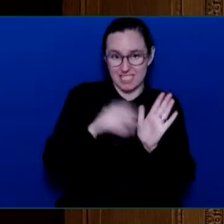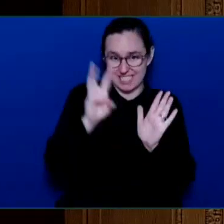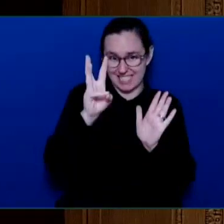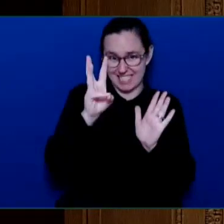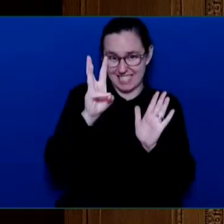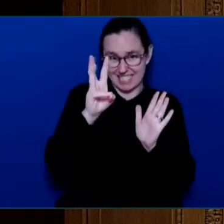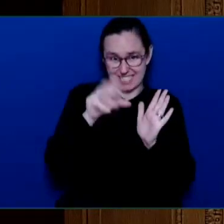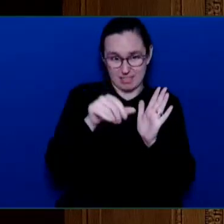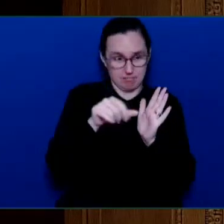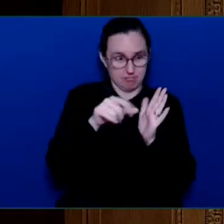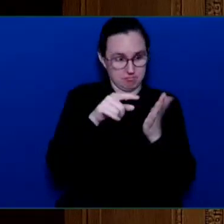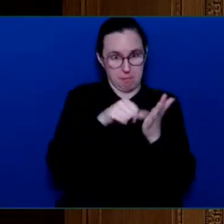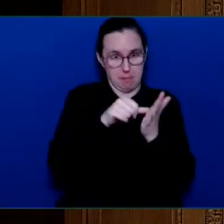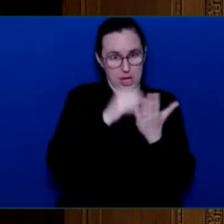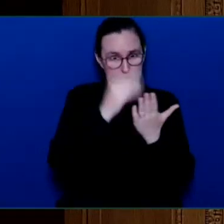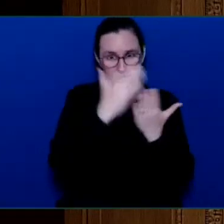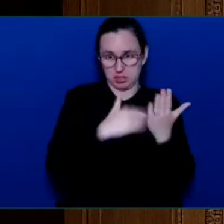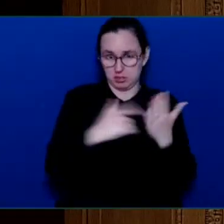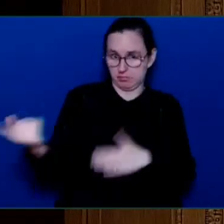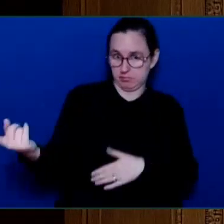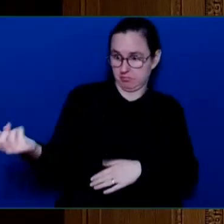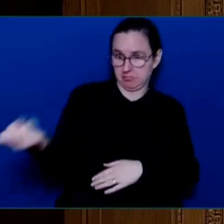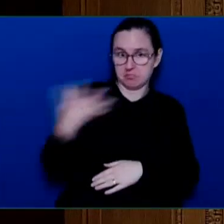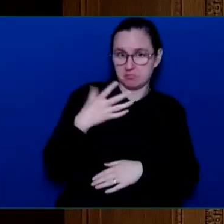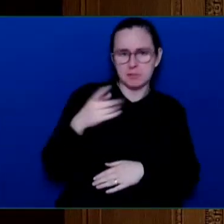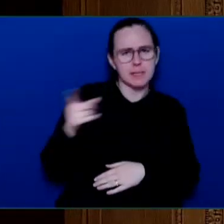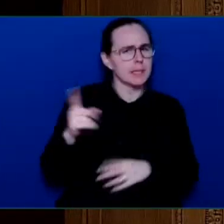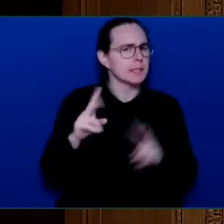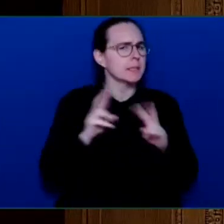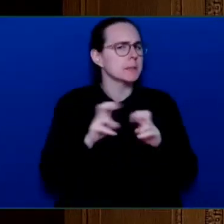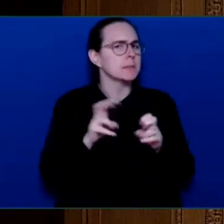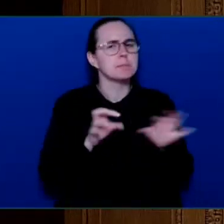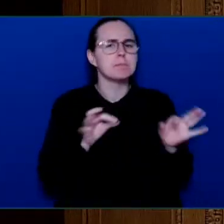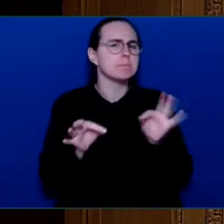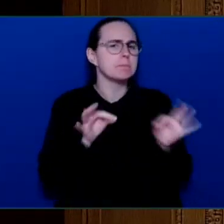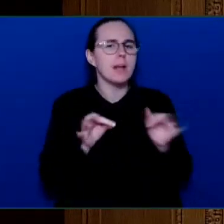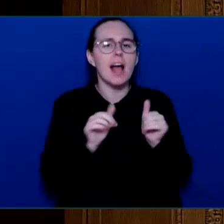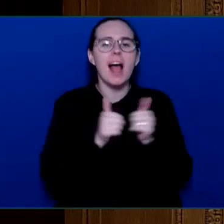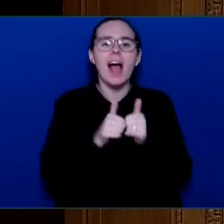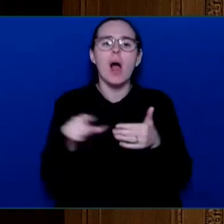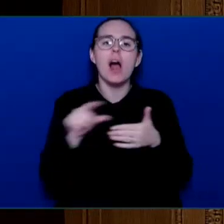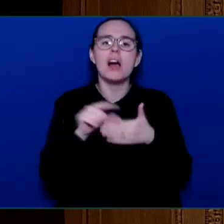own government's finding. He dissects it point by point.